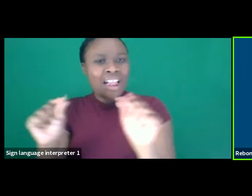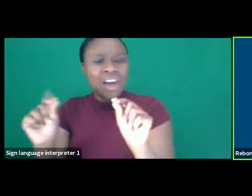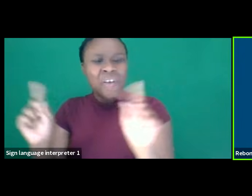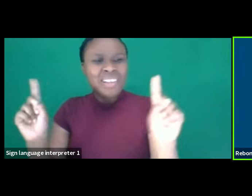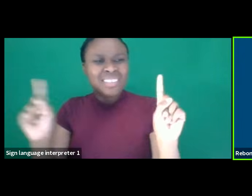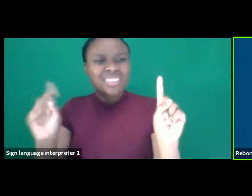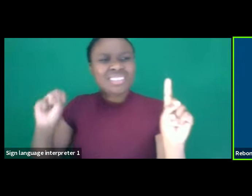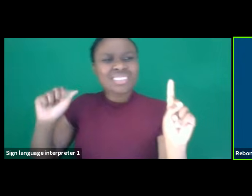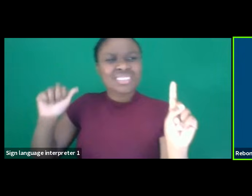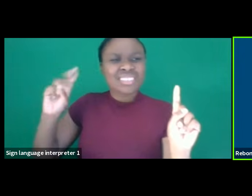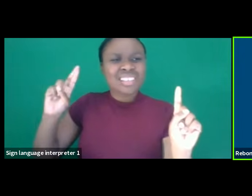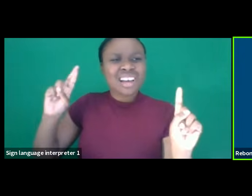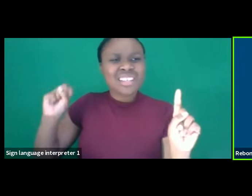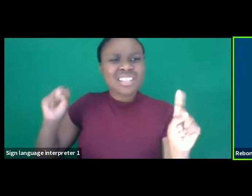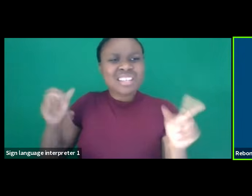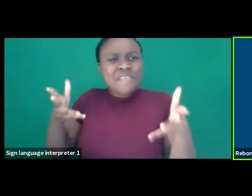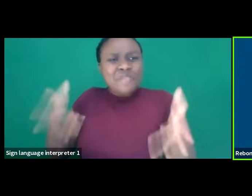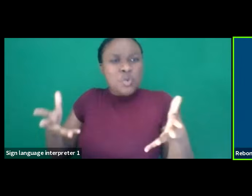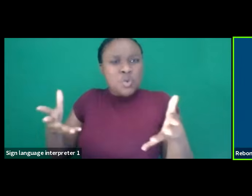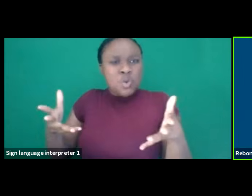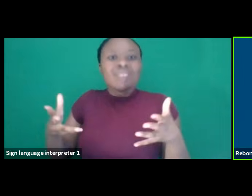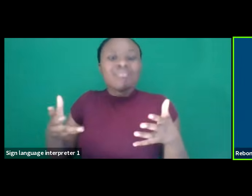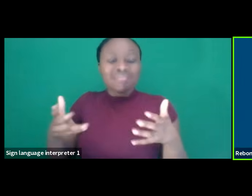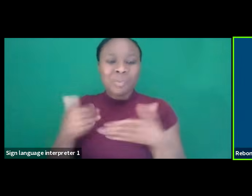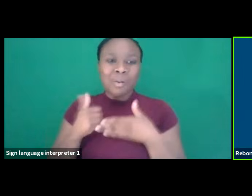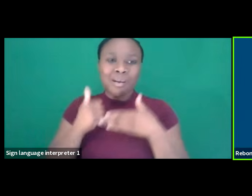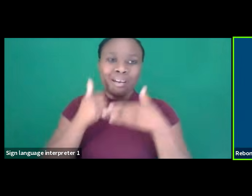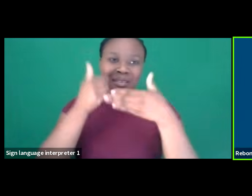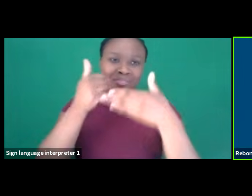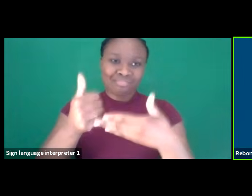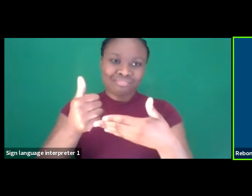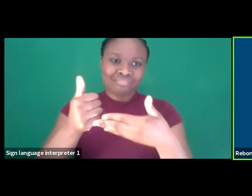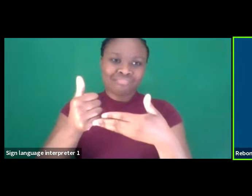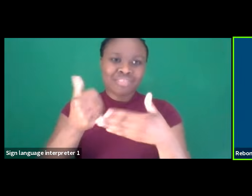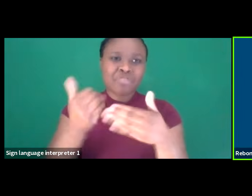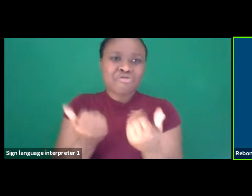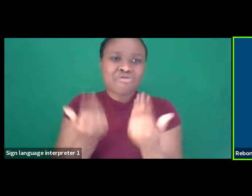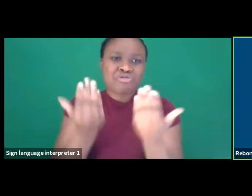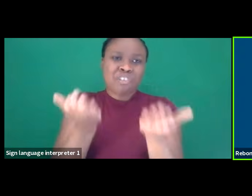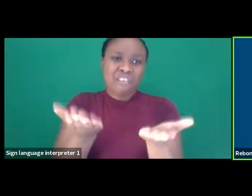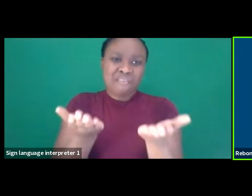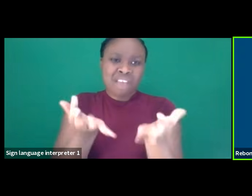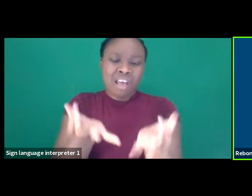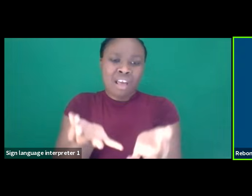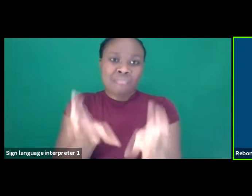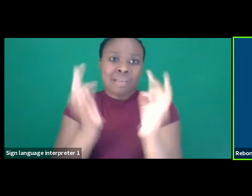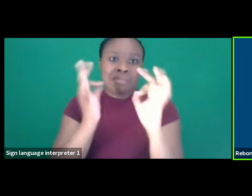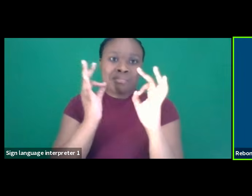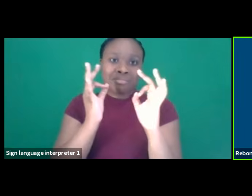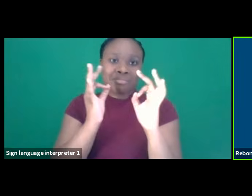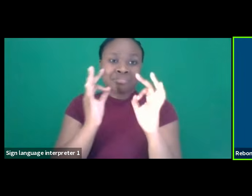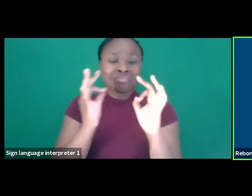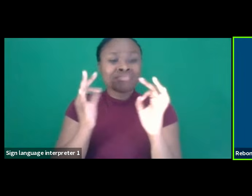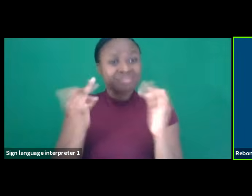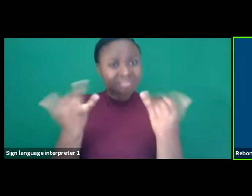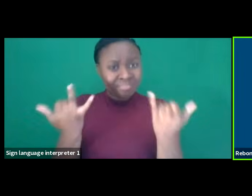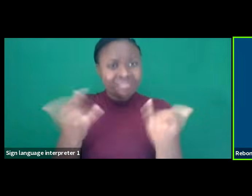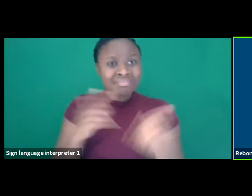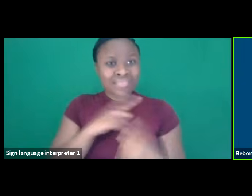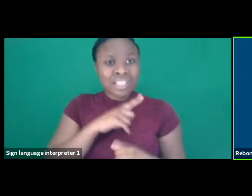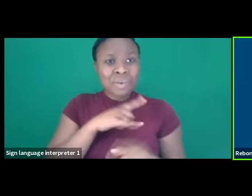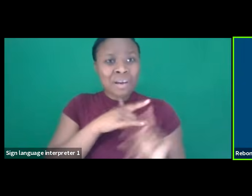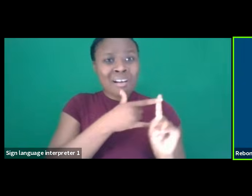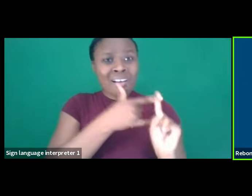We're here to offer you the service. And then today's webinar illustrates the importance of